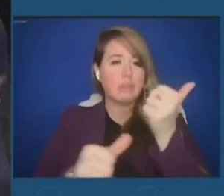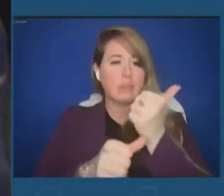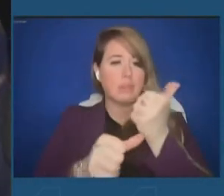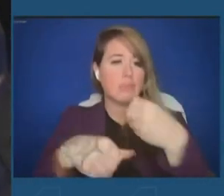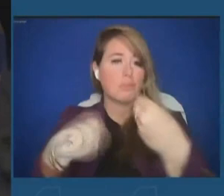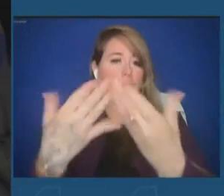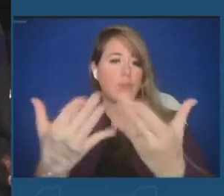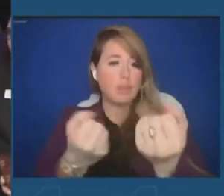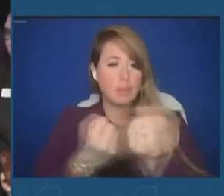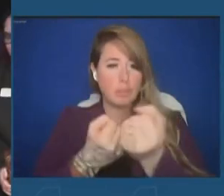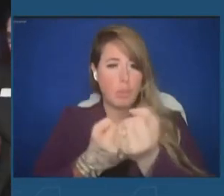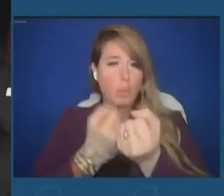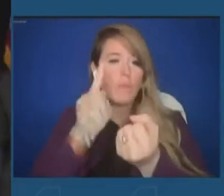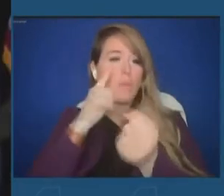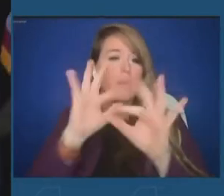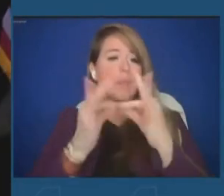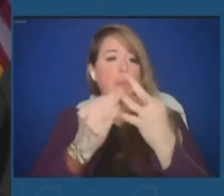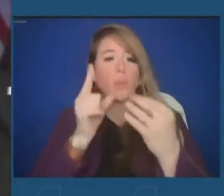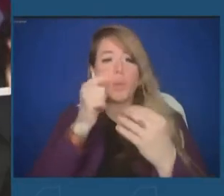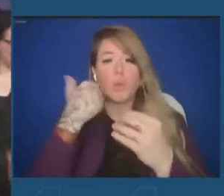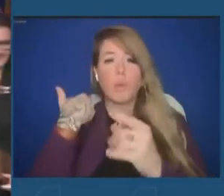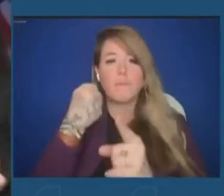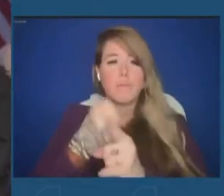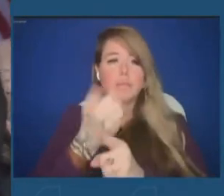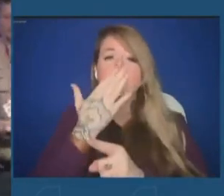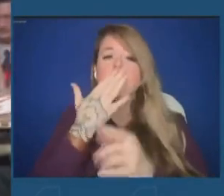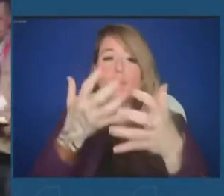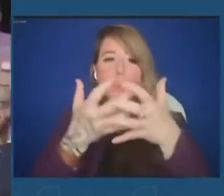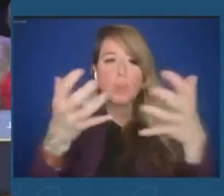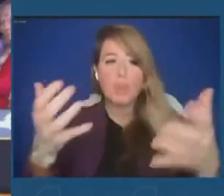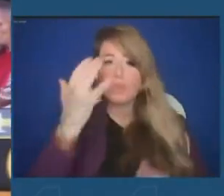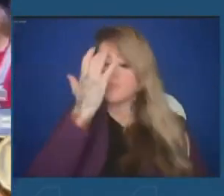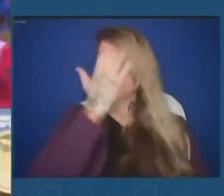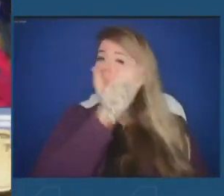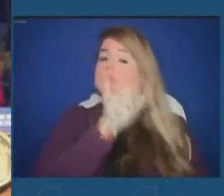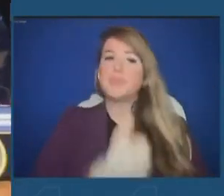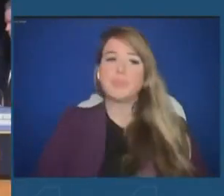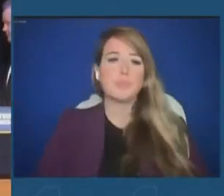support for families who were affected. Thank you all.